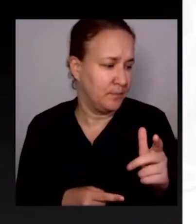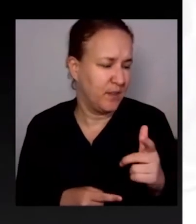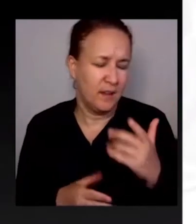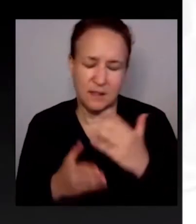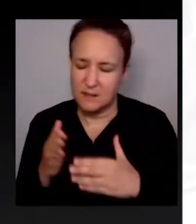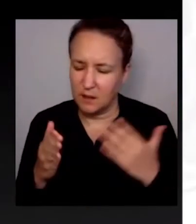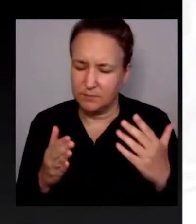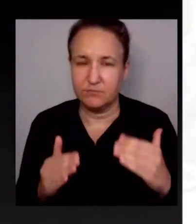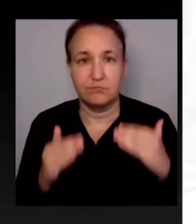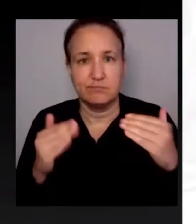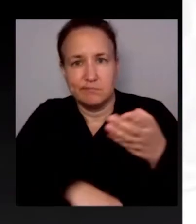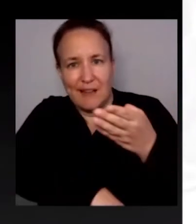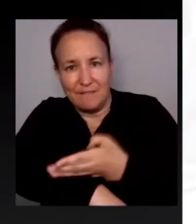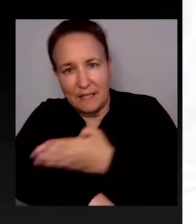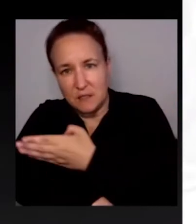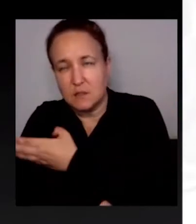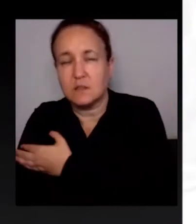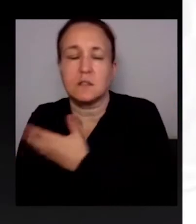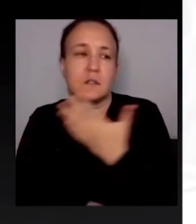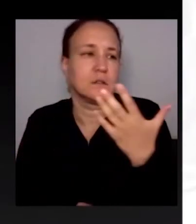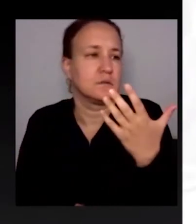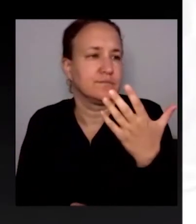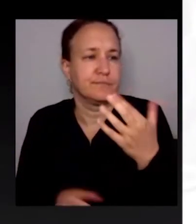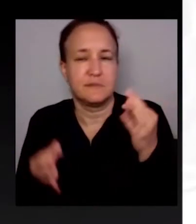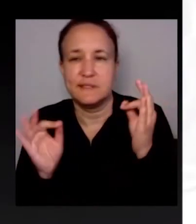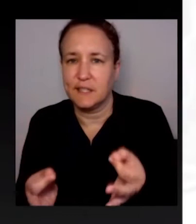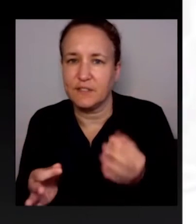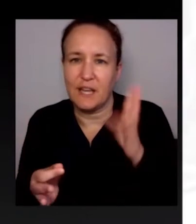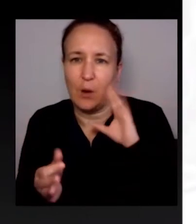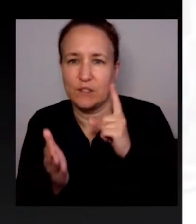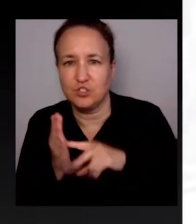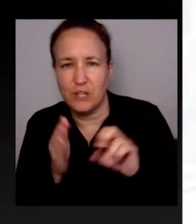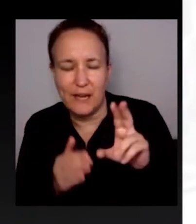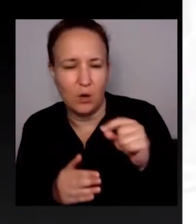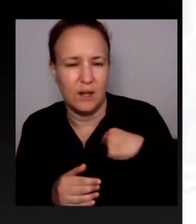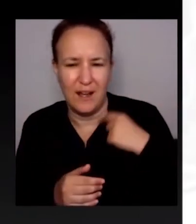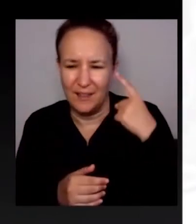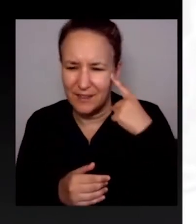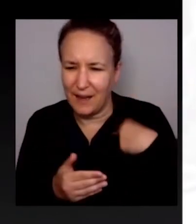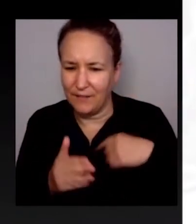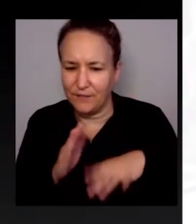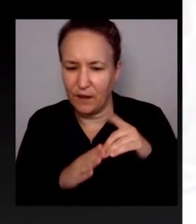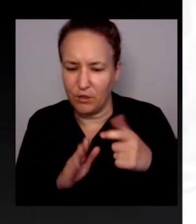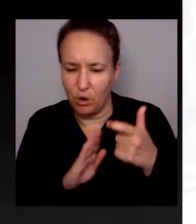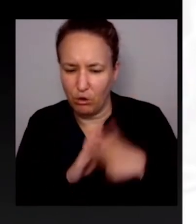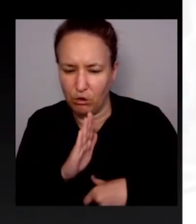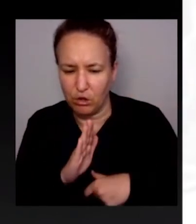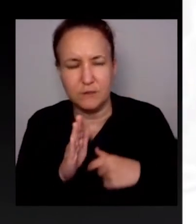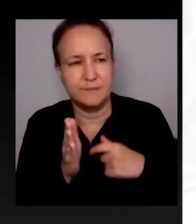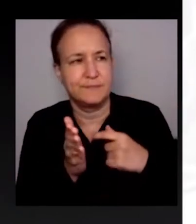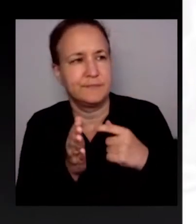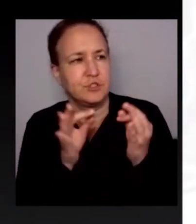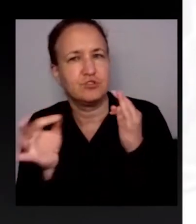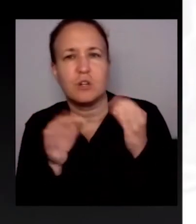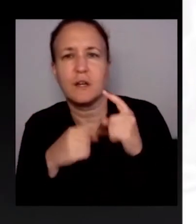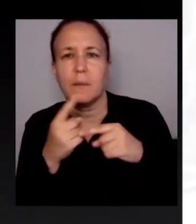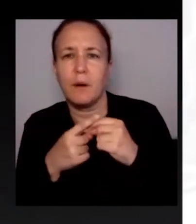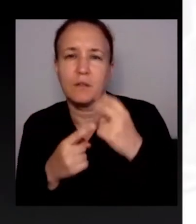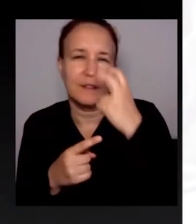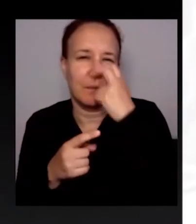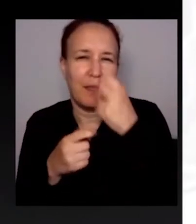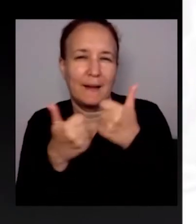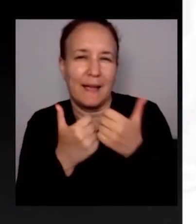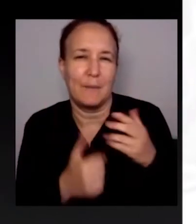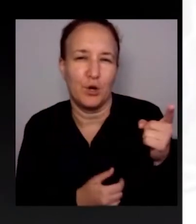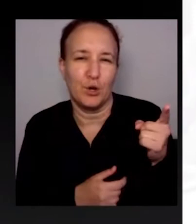some advances there. I would definitely check out. I think I found the article talking about the blind gamer